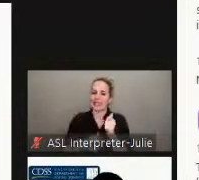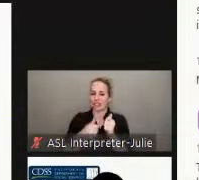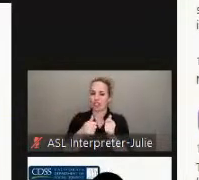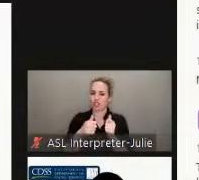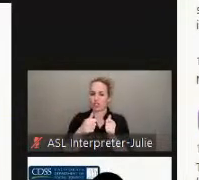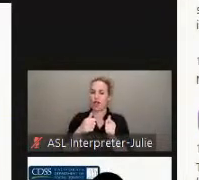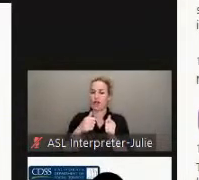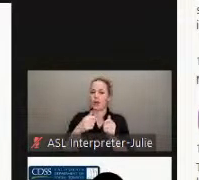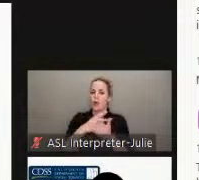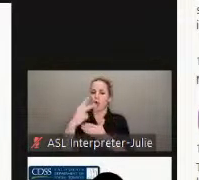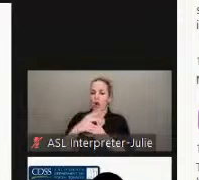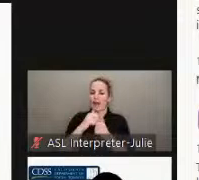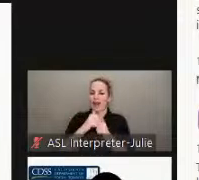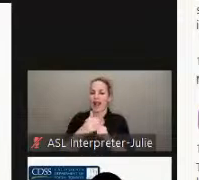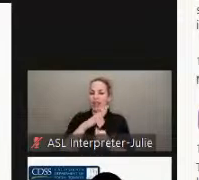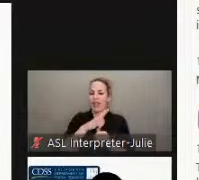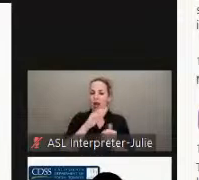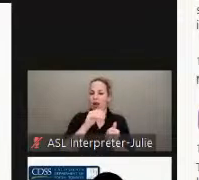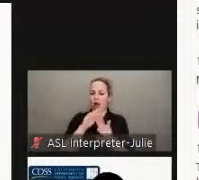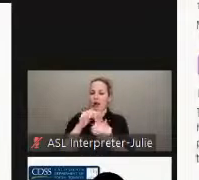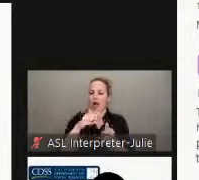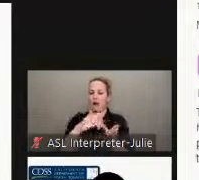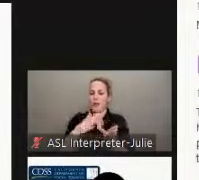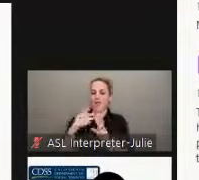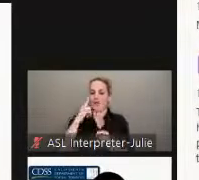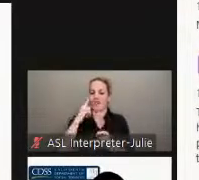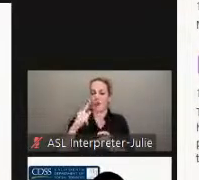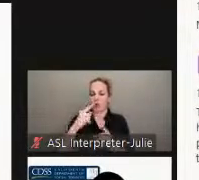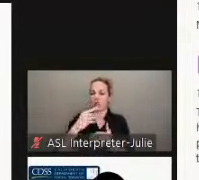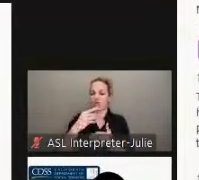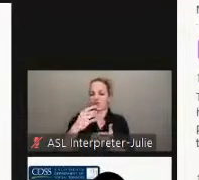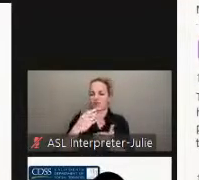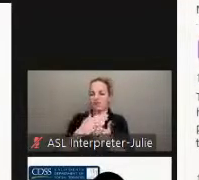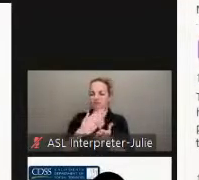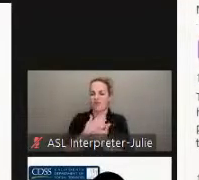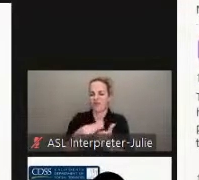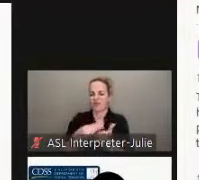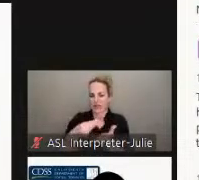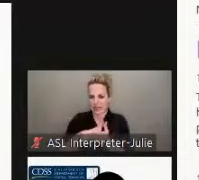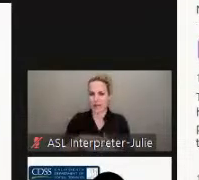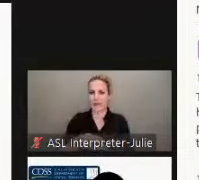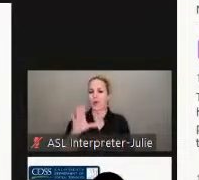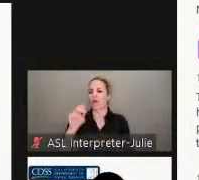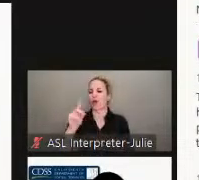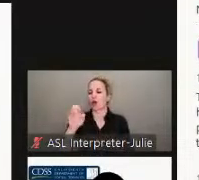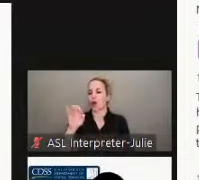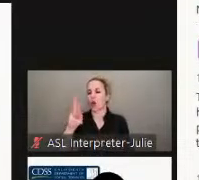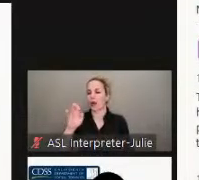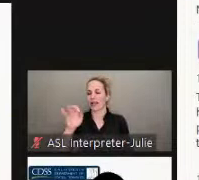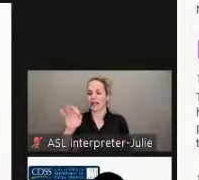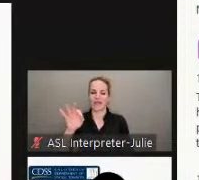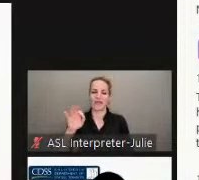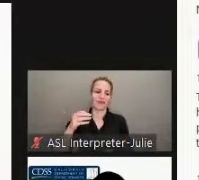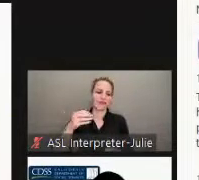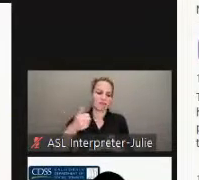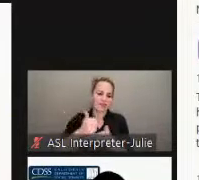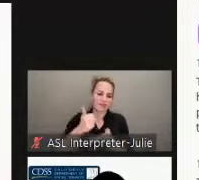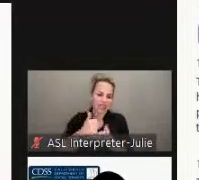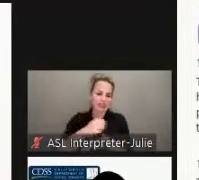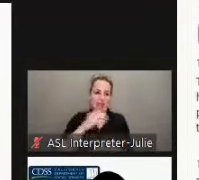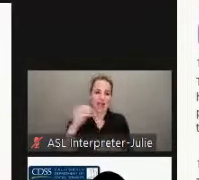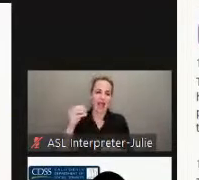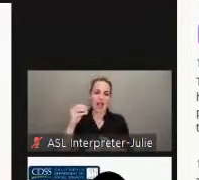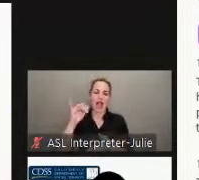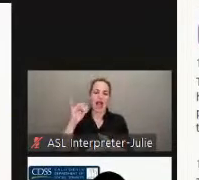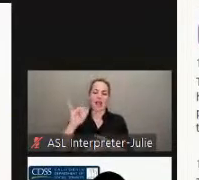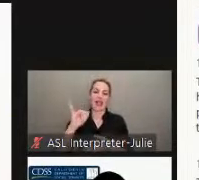for funding. We also include a detailed summary of our federal COVID relief investments and a historical childcare budget comparison